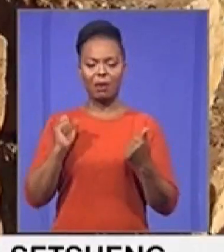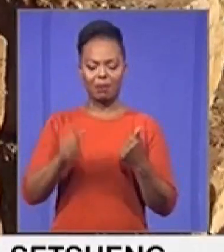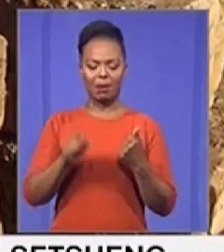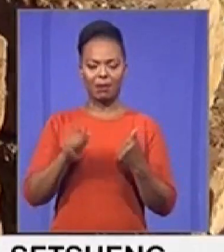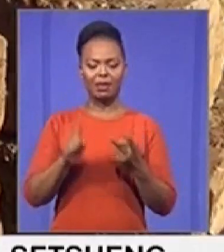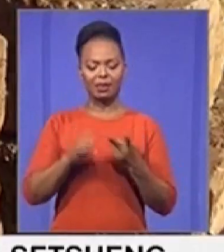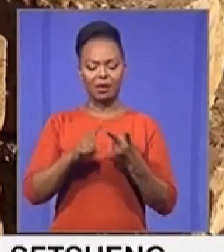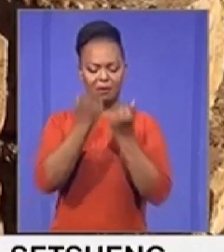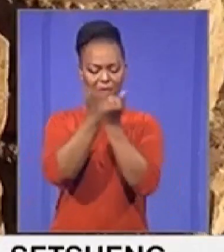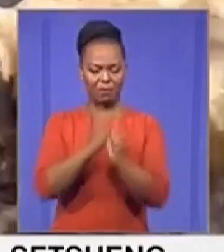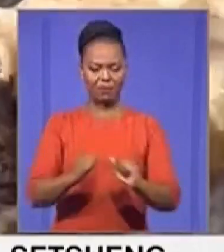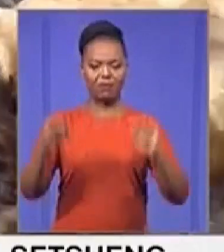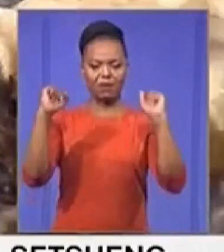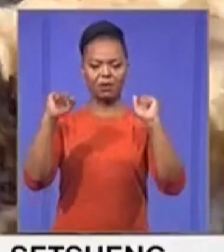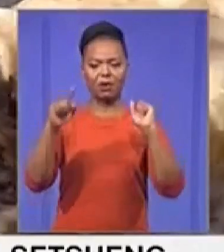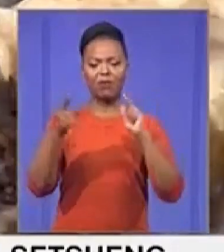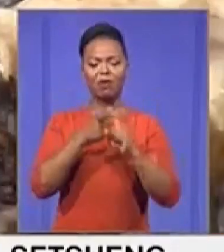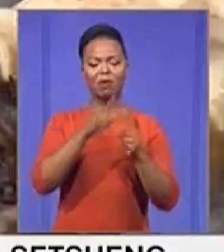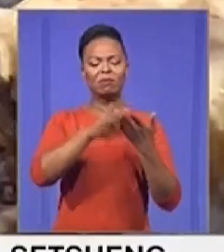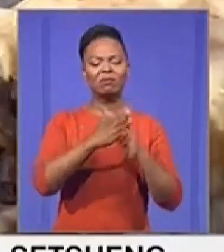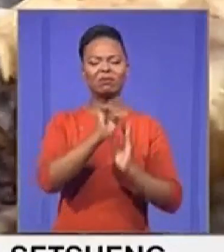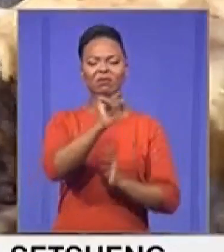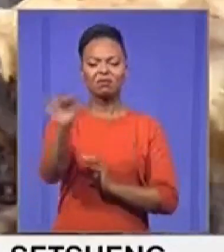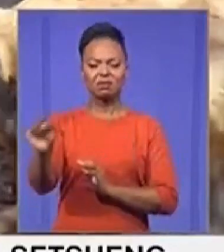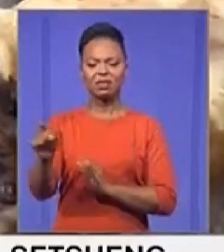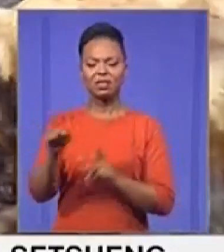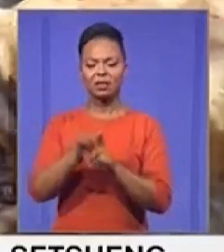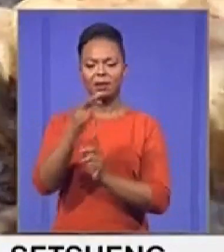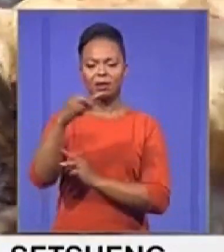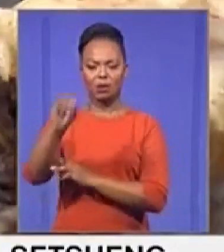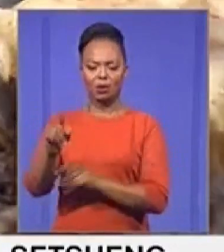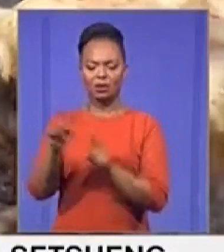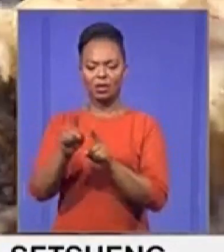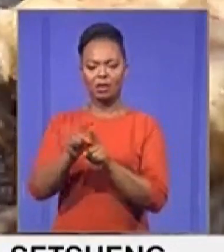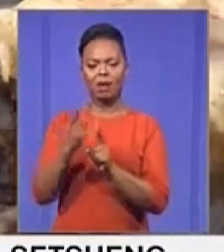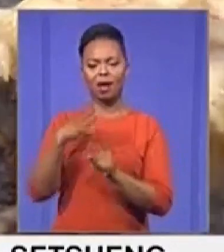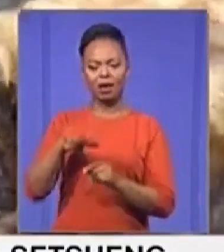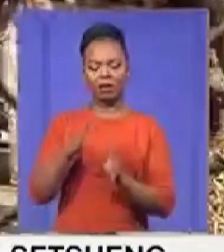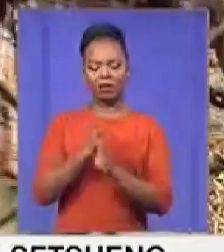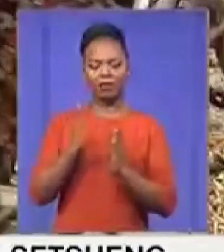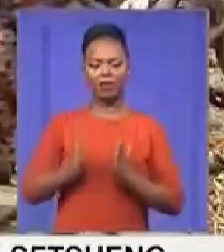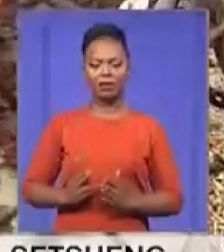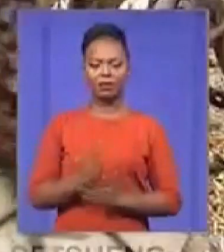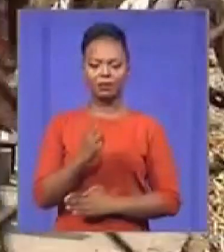le tokoloho ke mekgatlo eo e seng ya mmuso le maqwetha a ditokelo tsa botho.